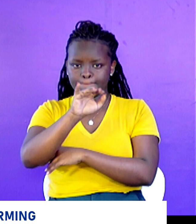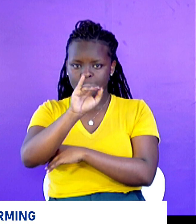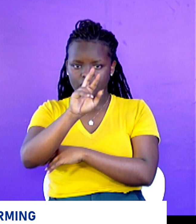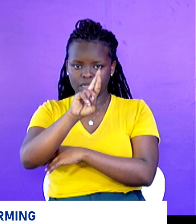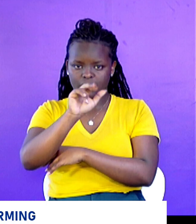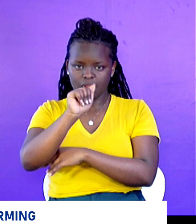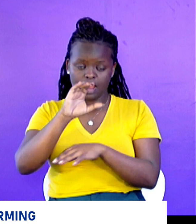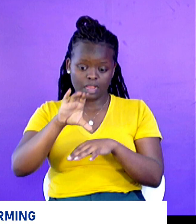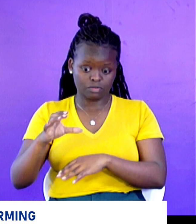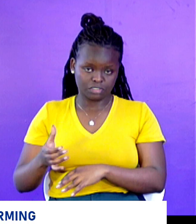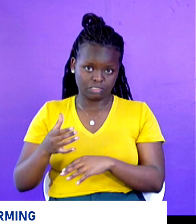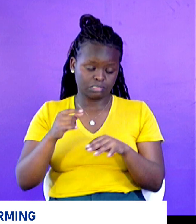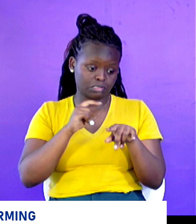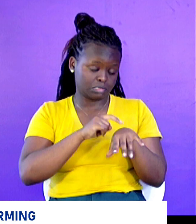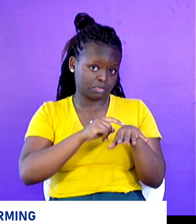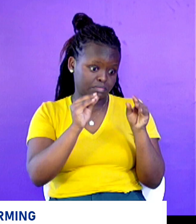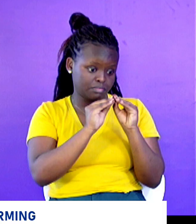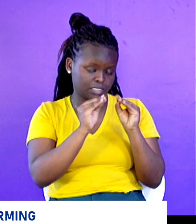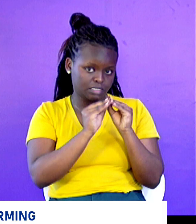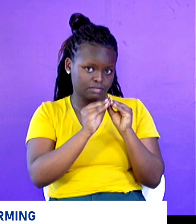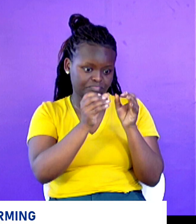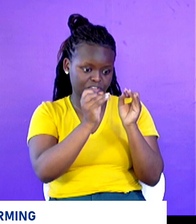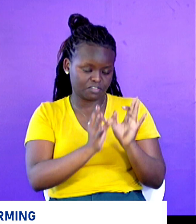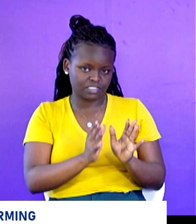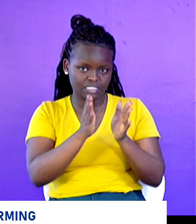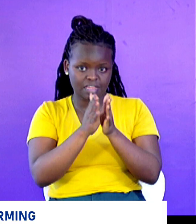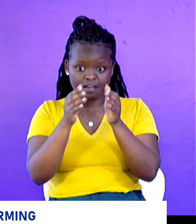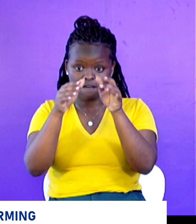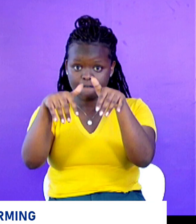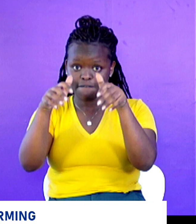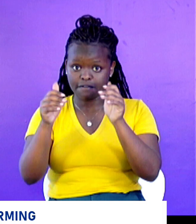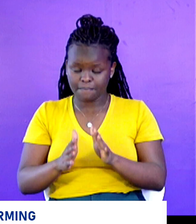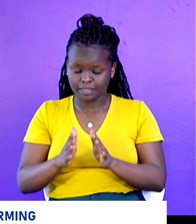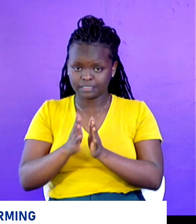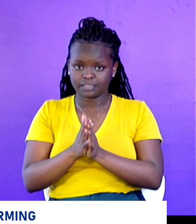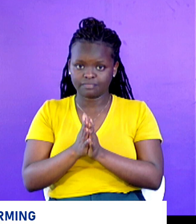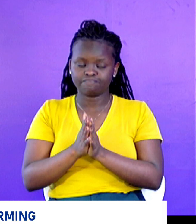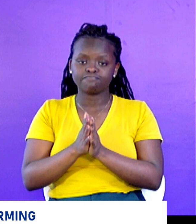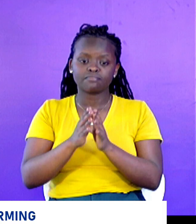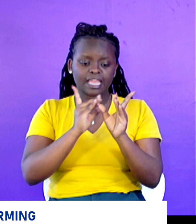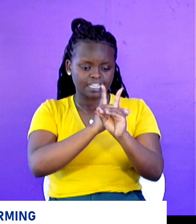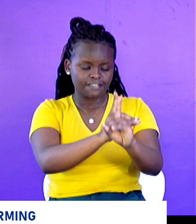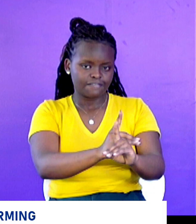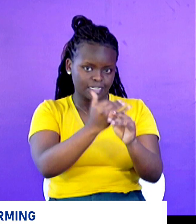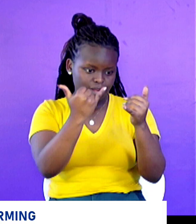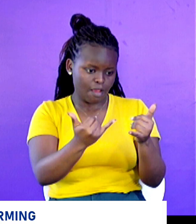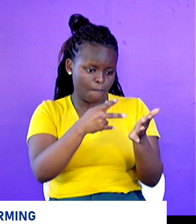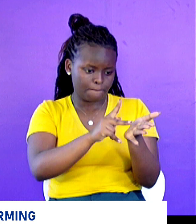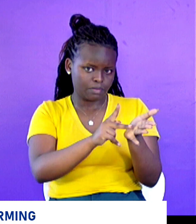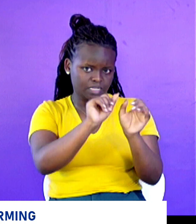government officers and farmers, Oparanya defended the current payment system,